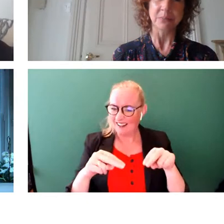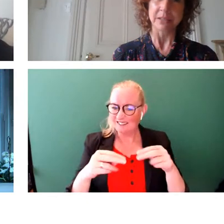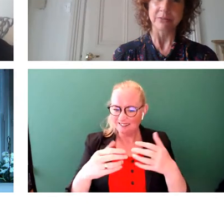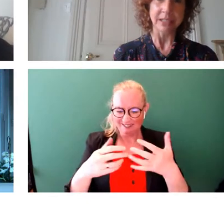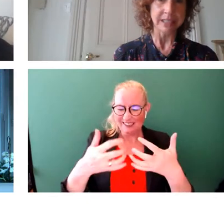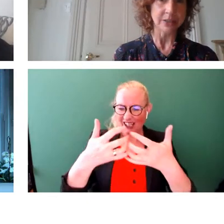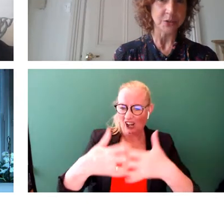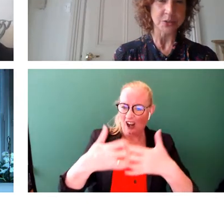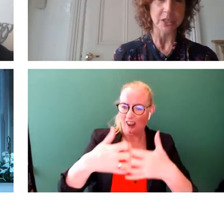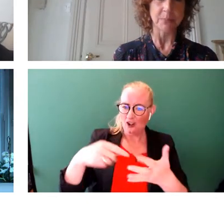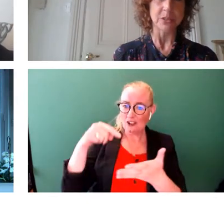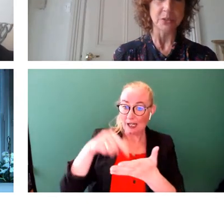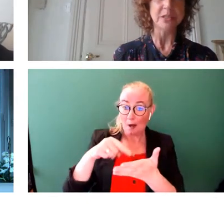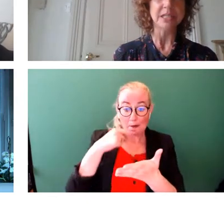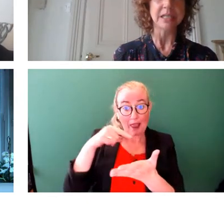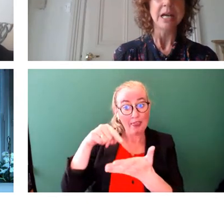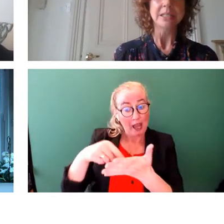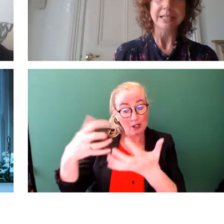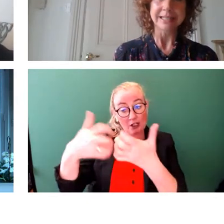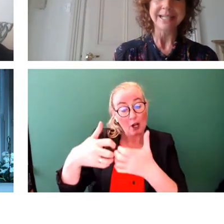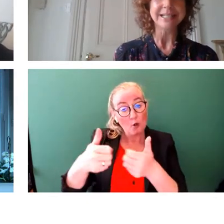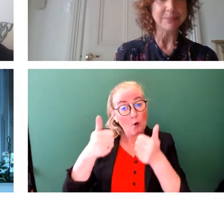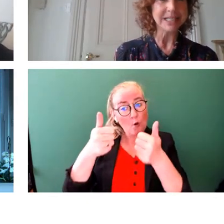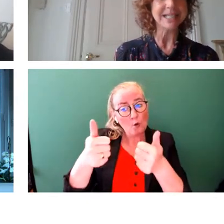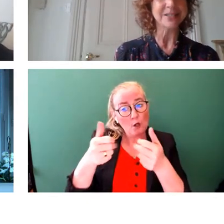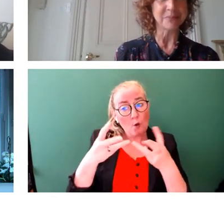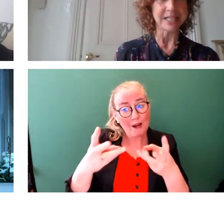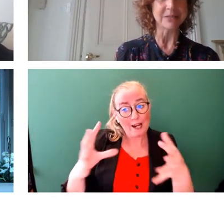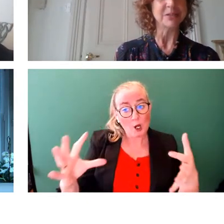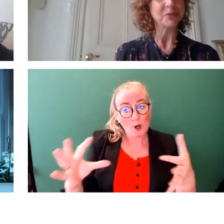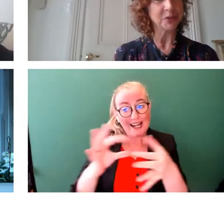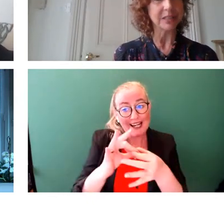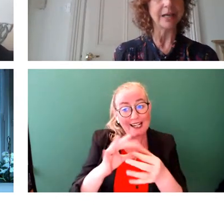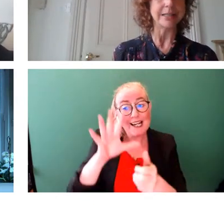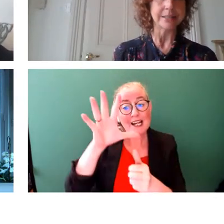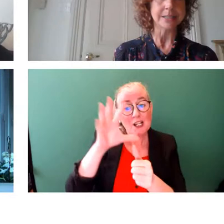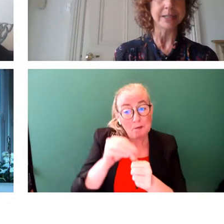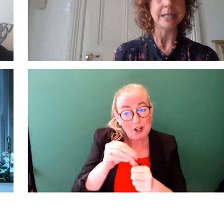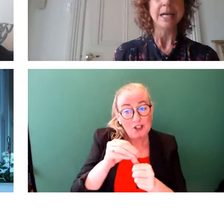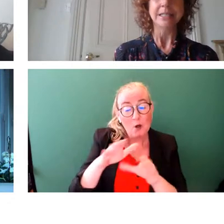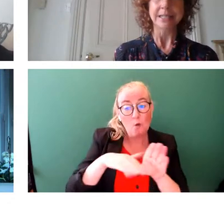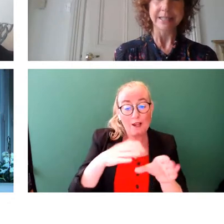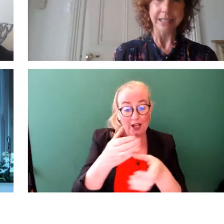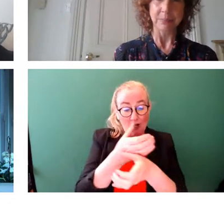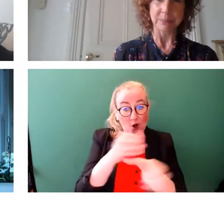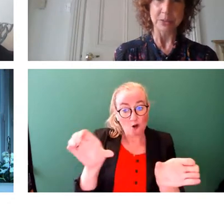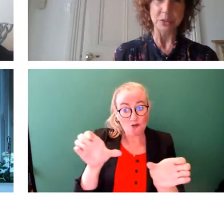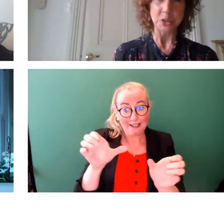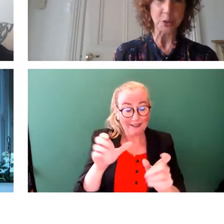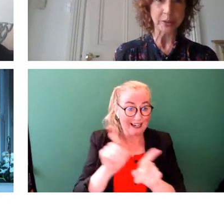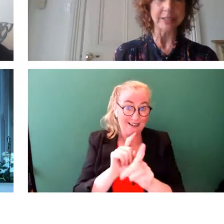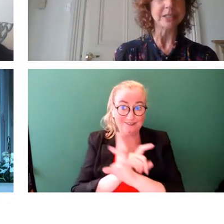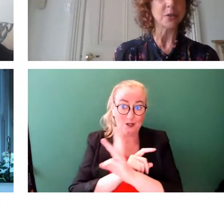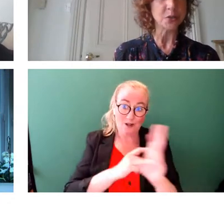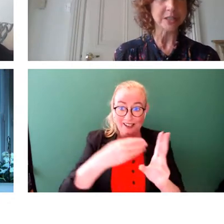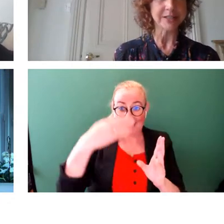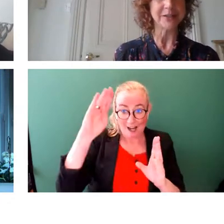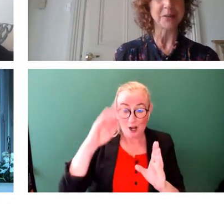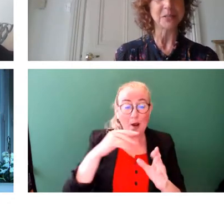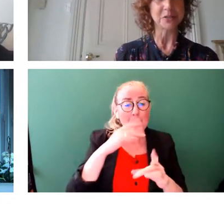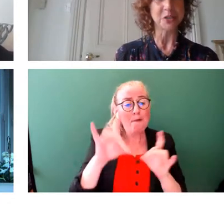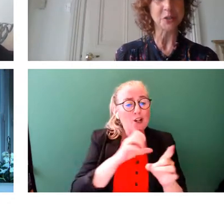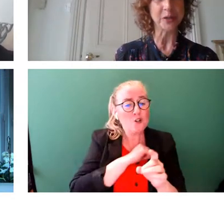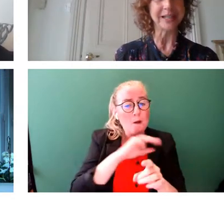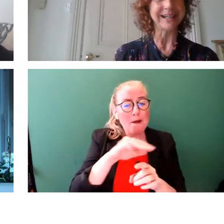has also been a really good opportunity to connect, especially as you mentioned with rural Ireland as well, to connect people to join